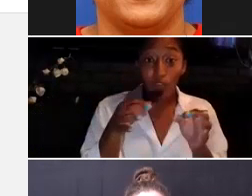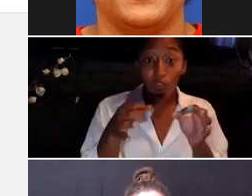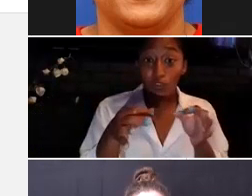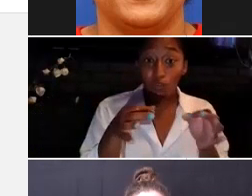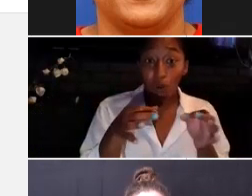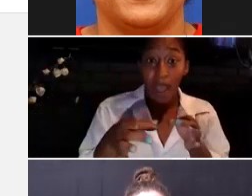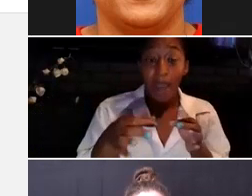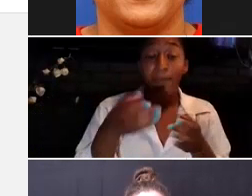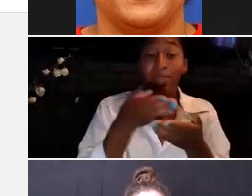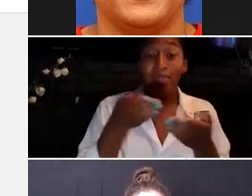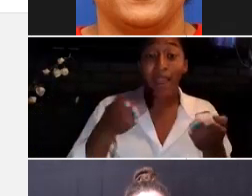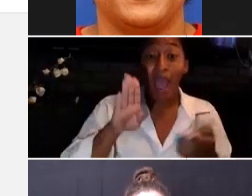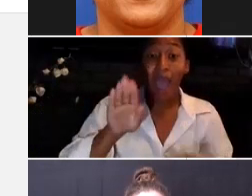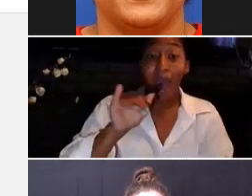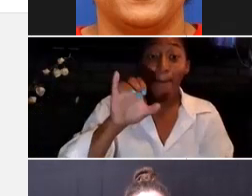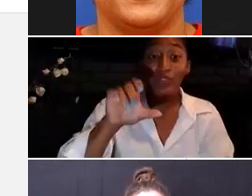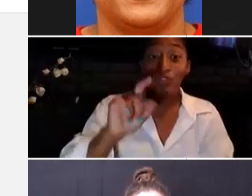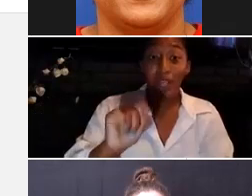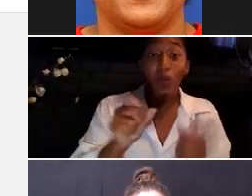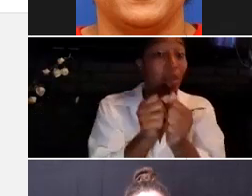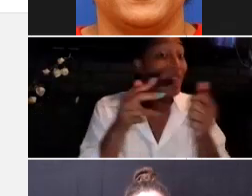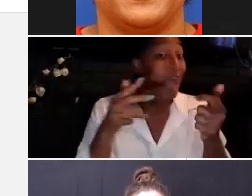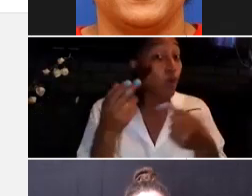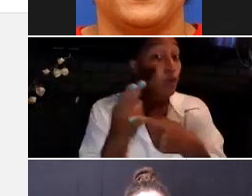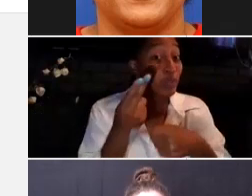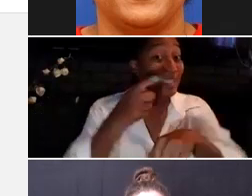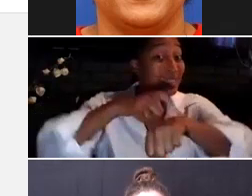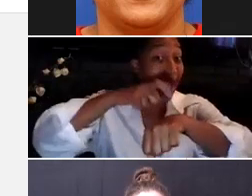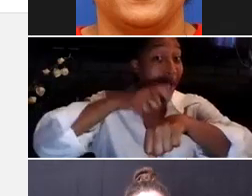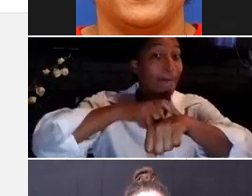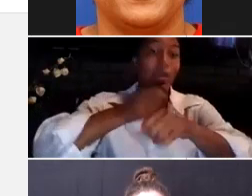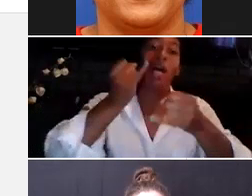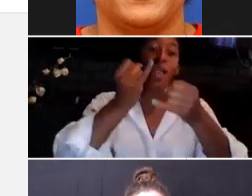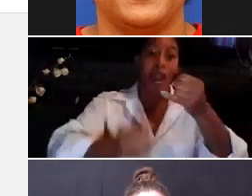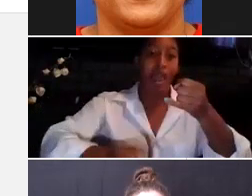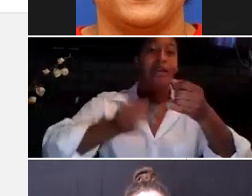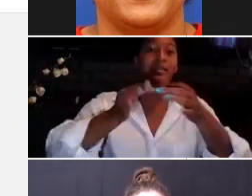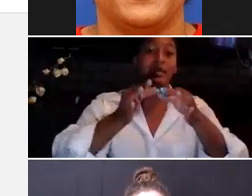you would go to this last equation, okay? So